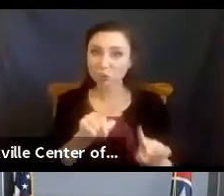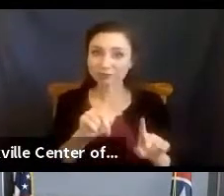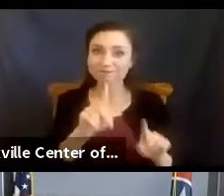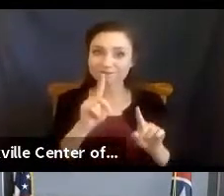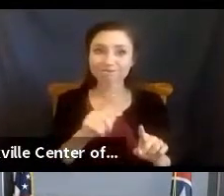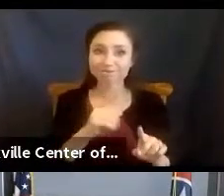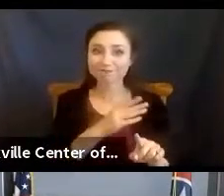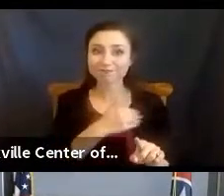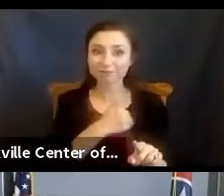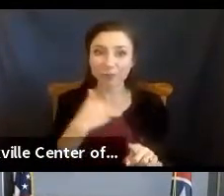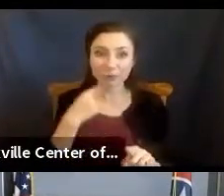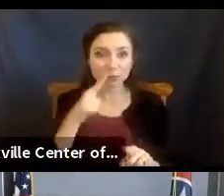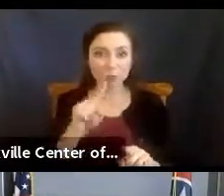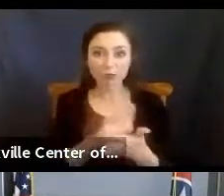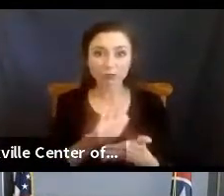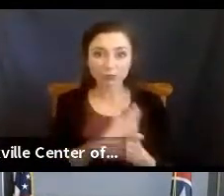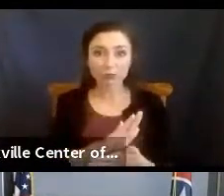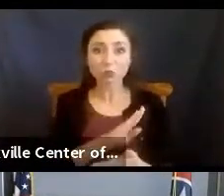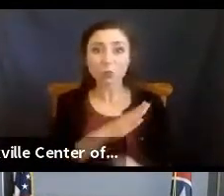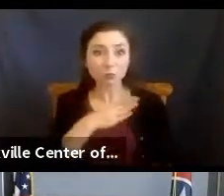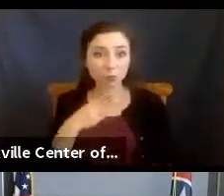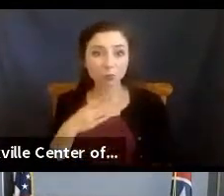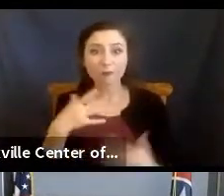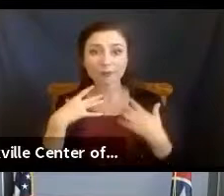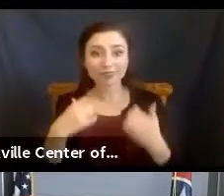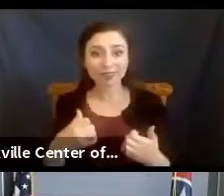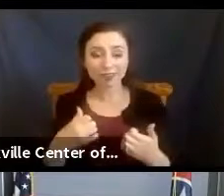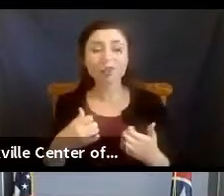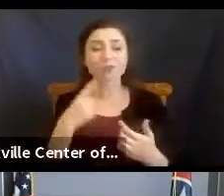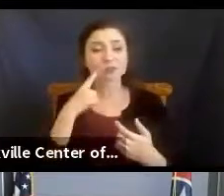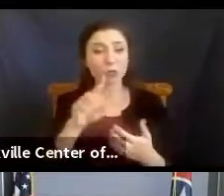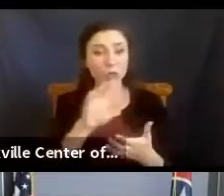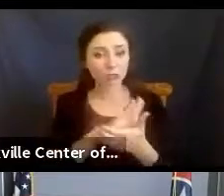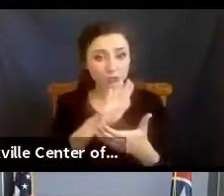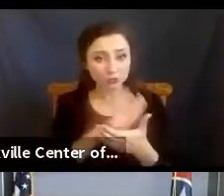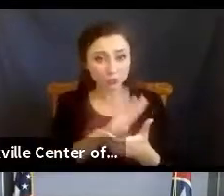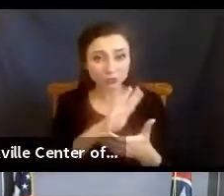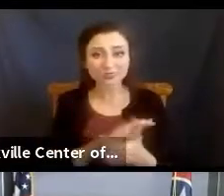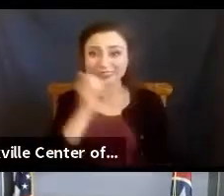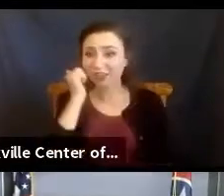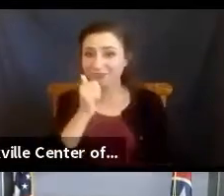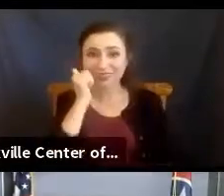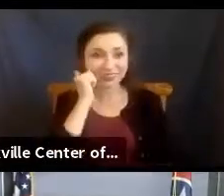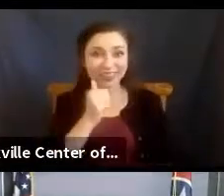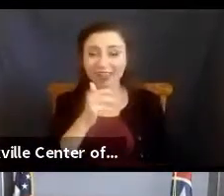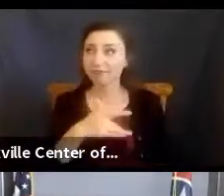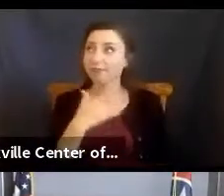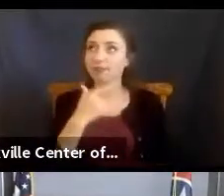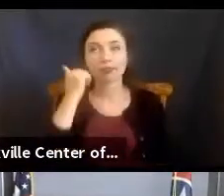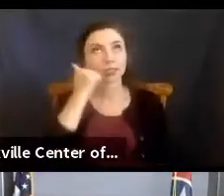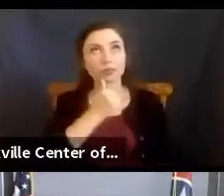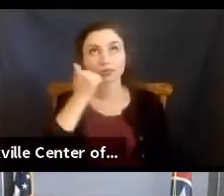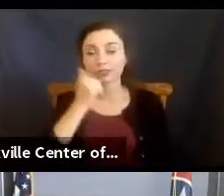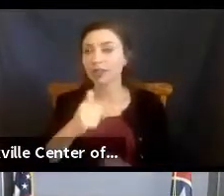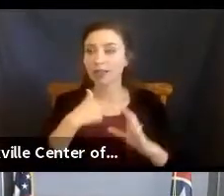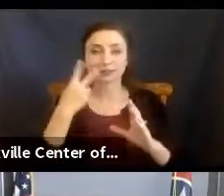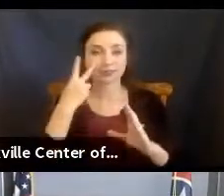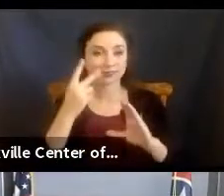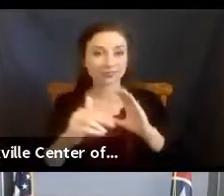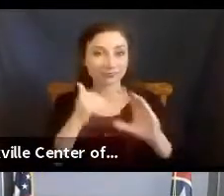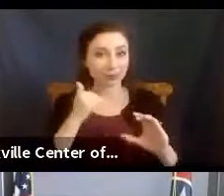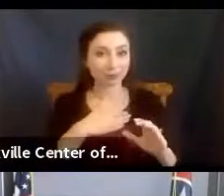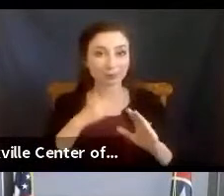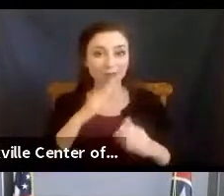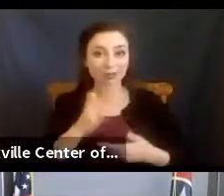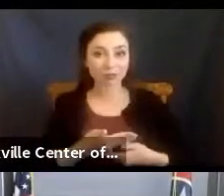in the health and welfare of our schools. Every day, it seems like every day I get an email from my daughter's